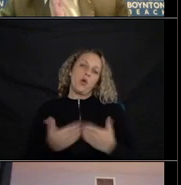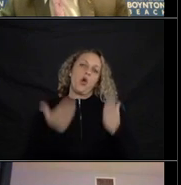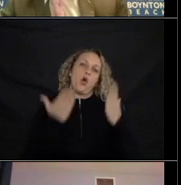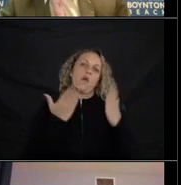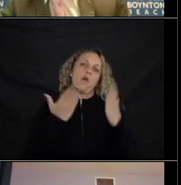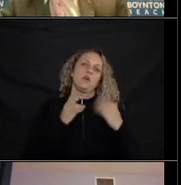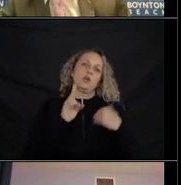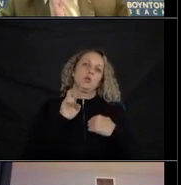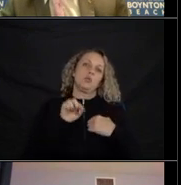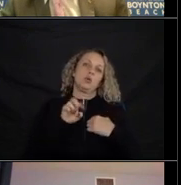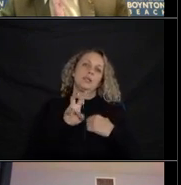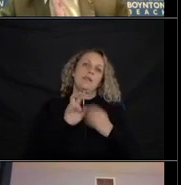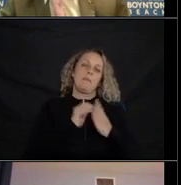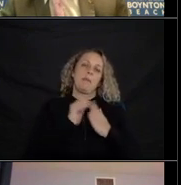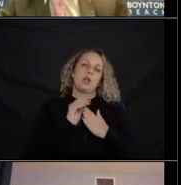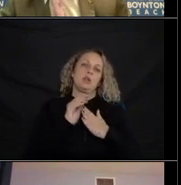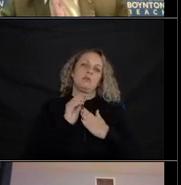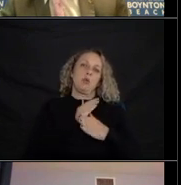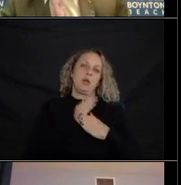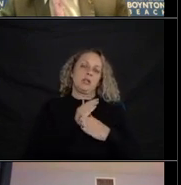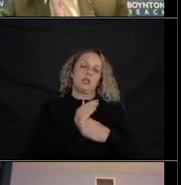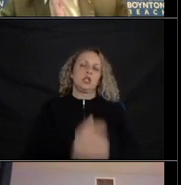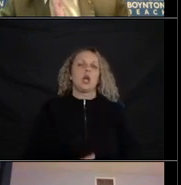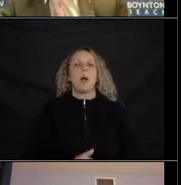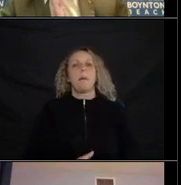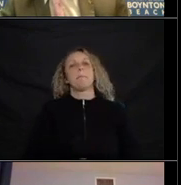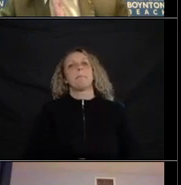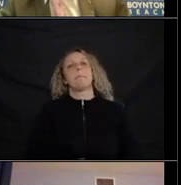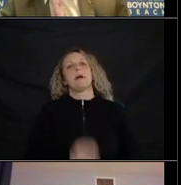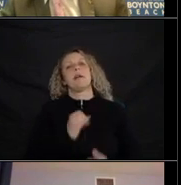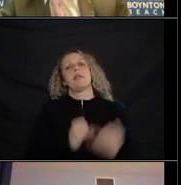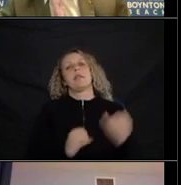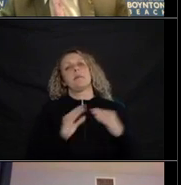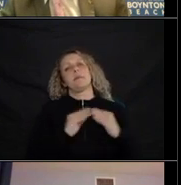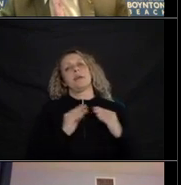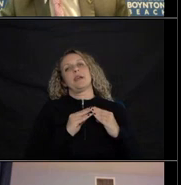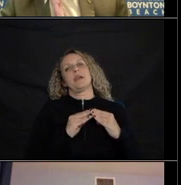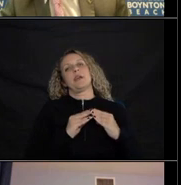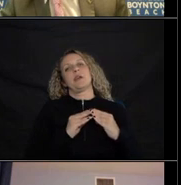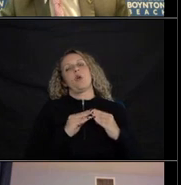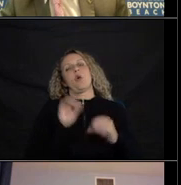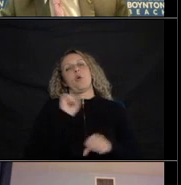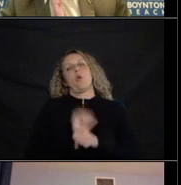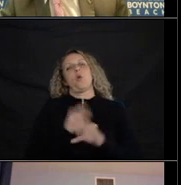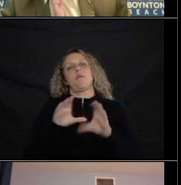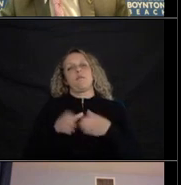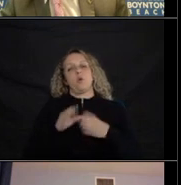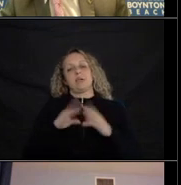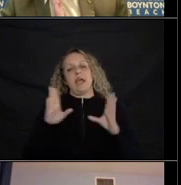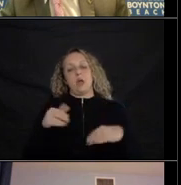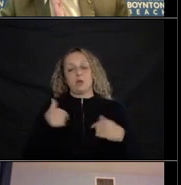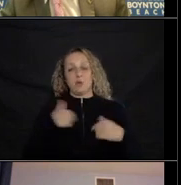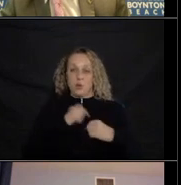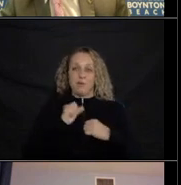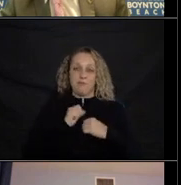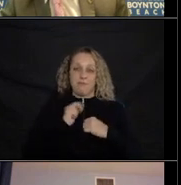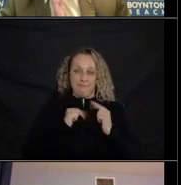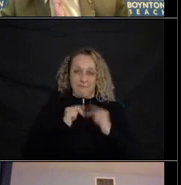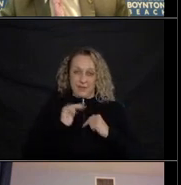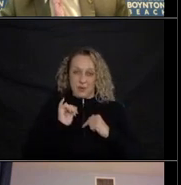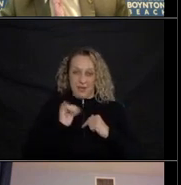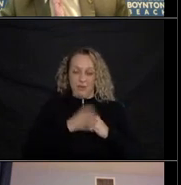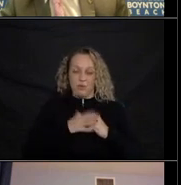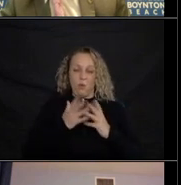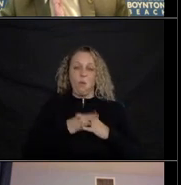in the $2.7 million range. At the last meeting, workforce housing came up. We also build workforce housing.